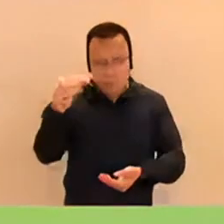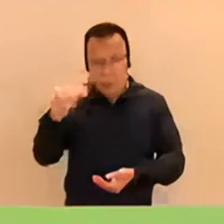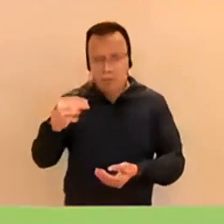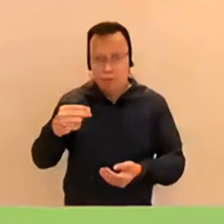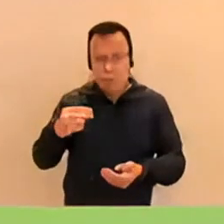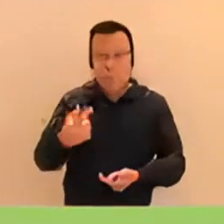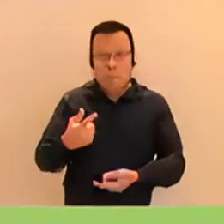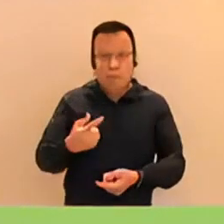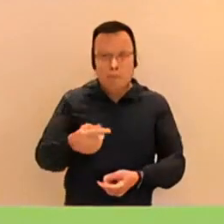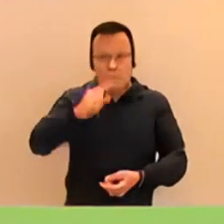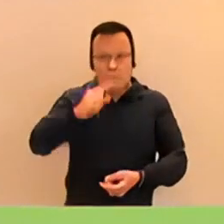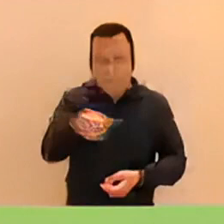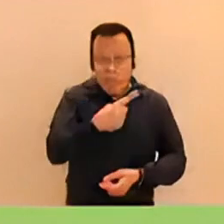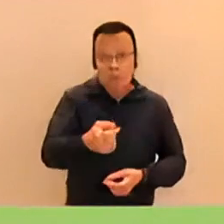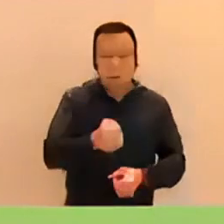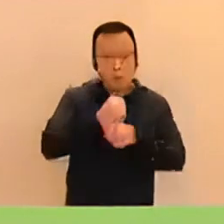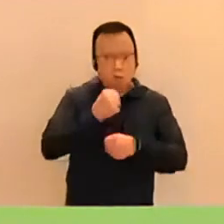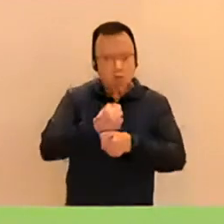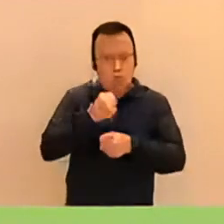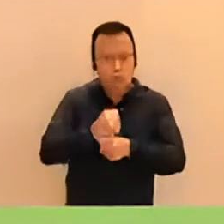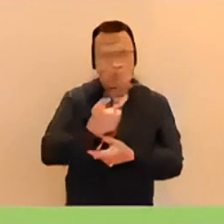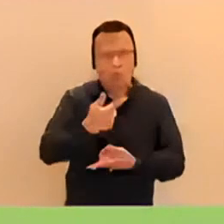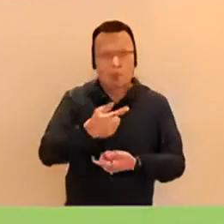270,000 job opportunities.